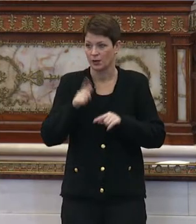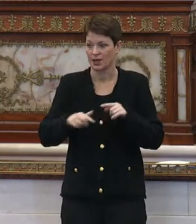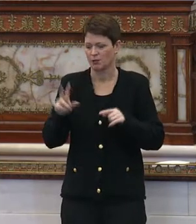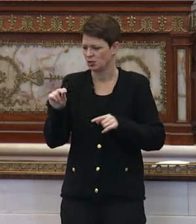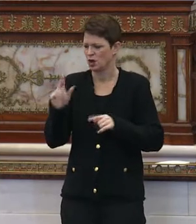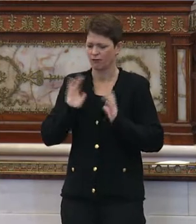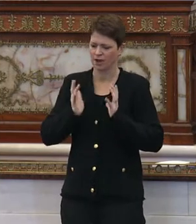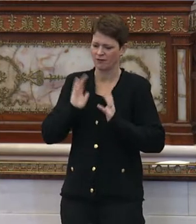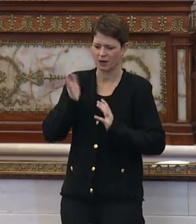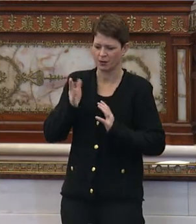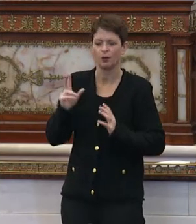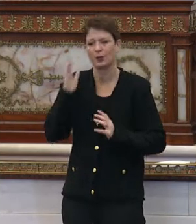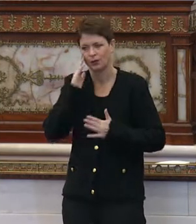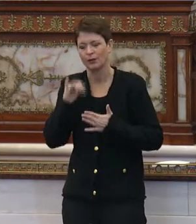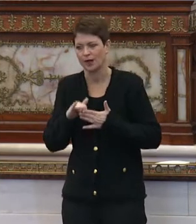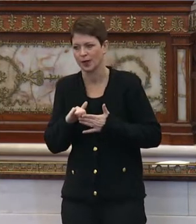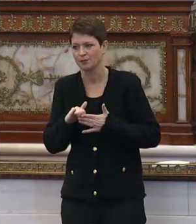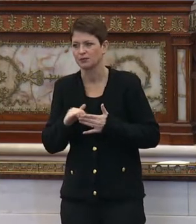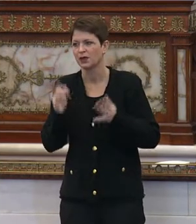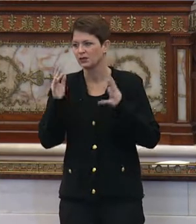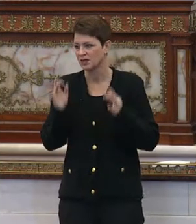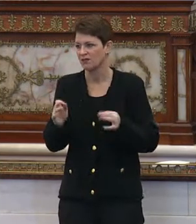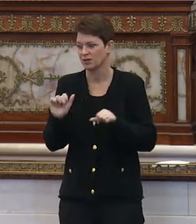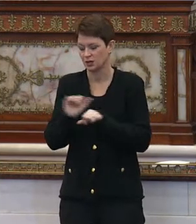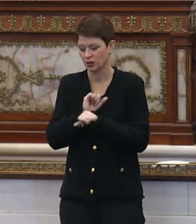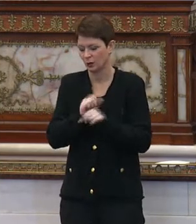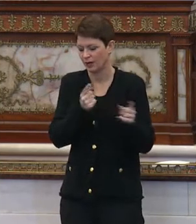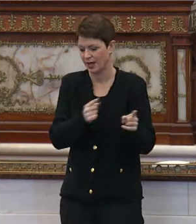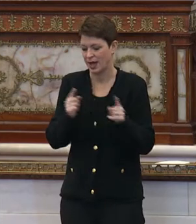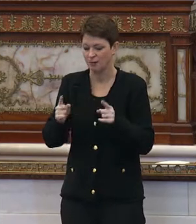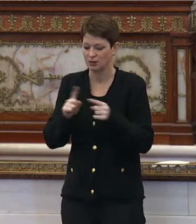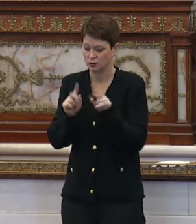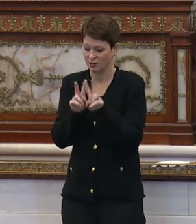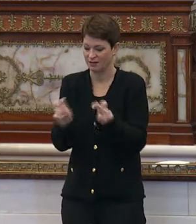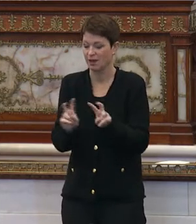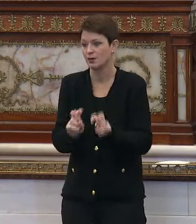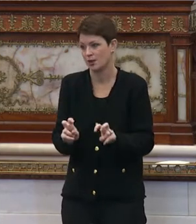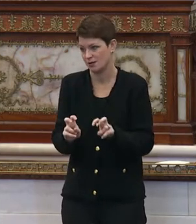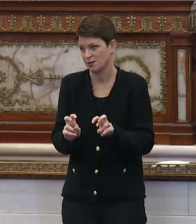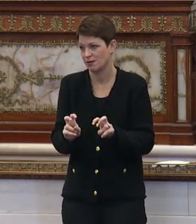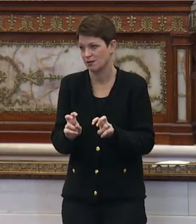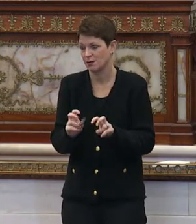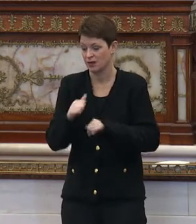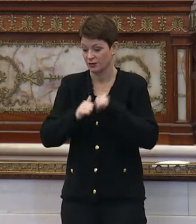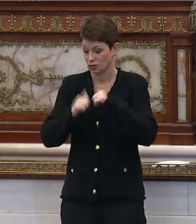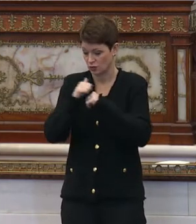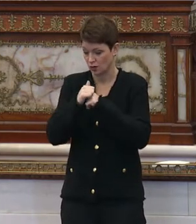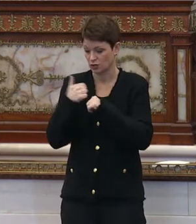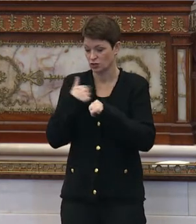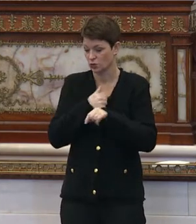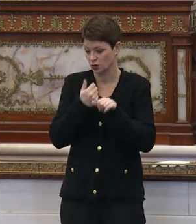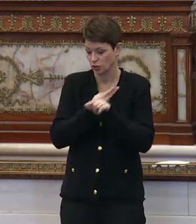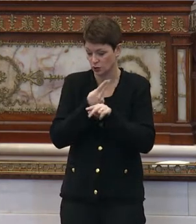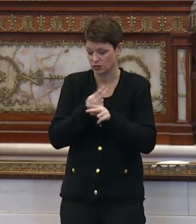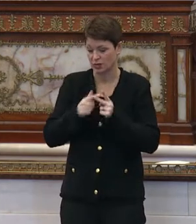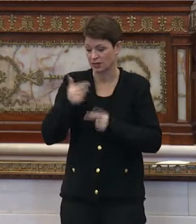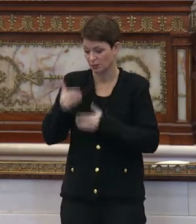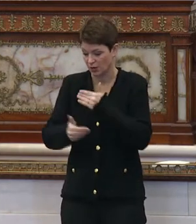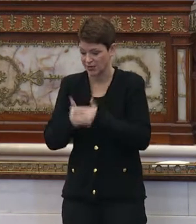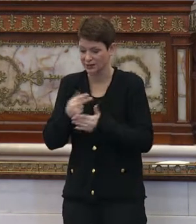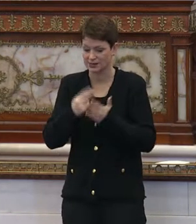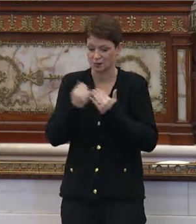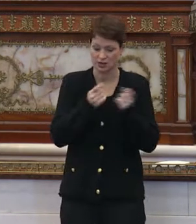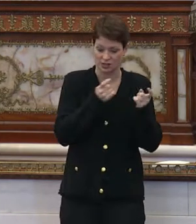it'll be fine. So there is definitely work underway to evaluate the structures we are using, the processes, the